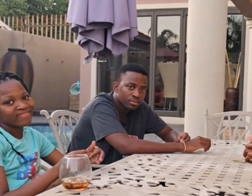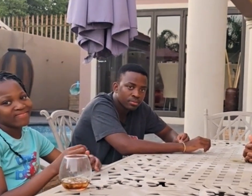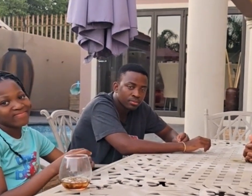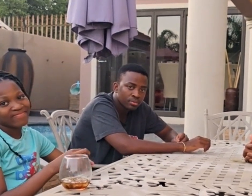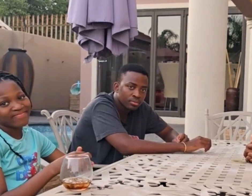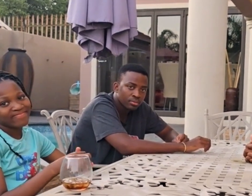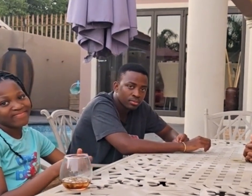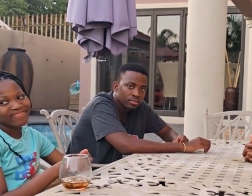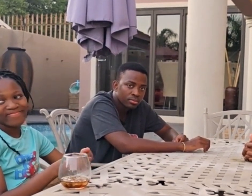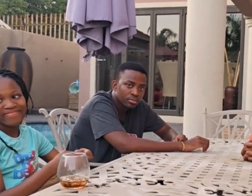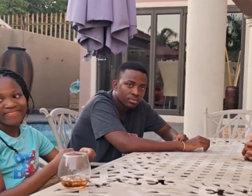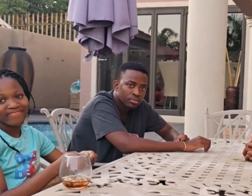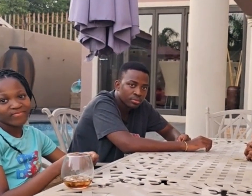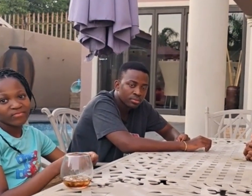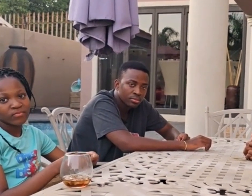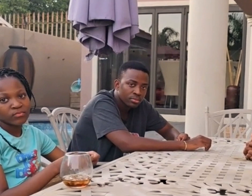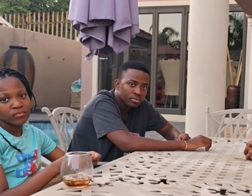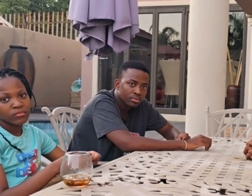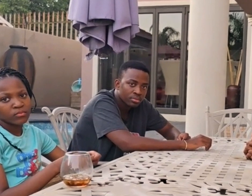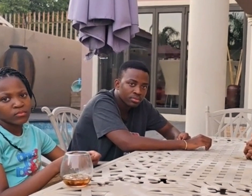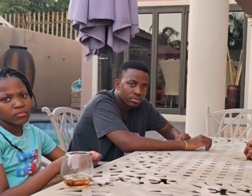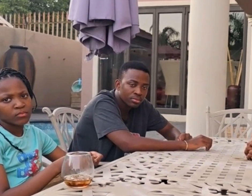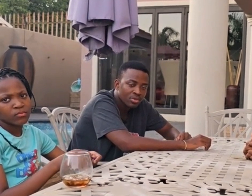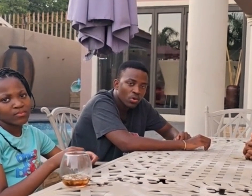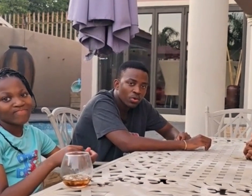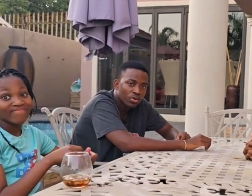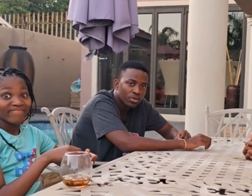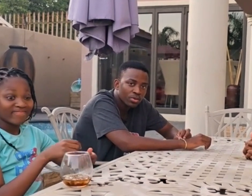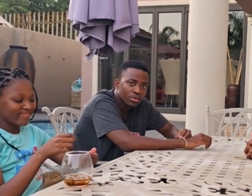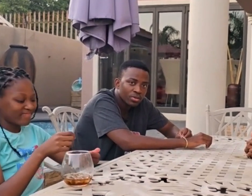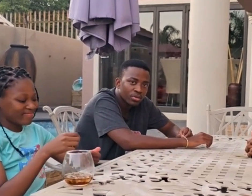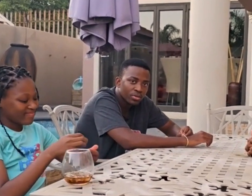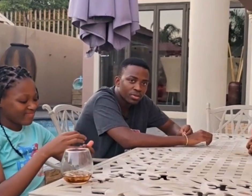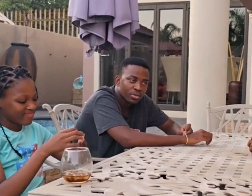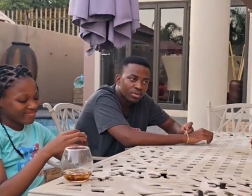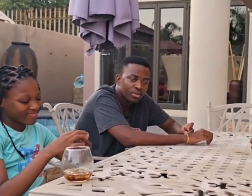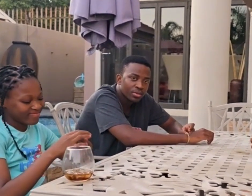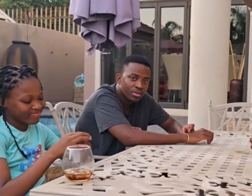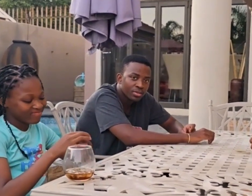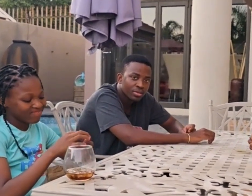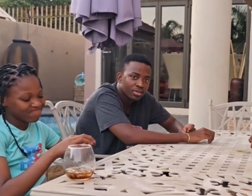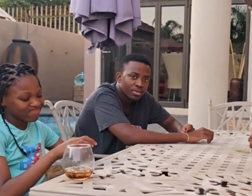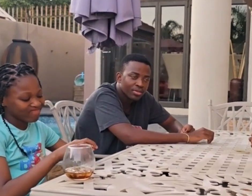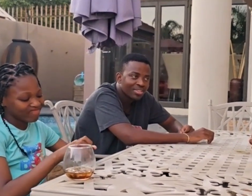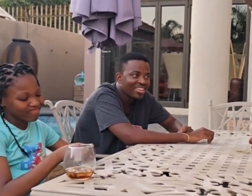I want to take her out, and it's not going to be in South Africa. Yeah. Yes. Yes.